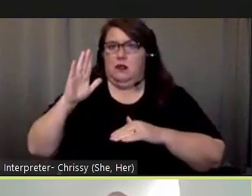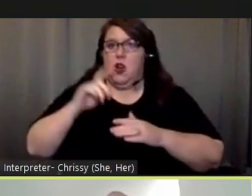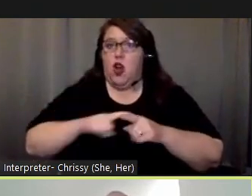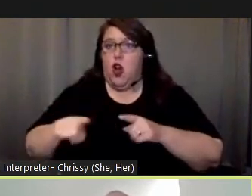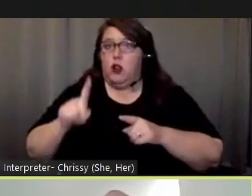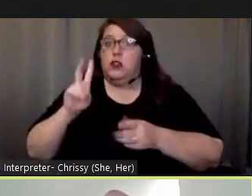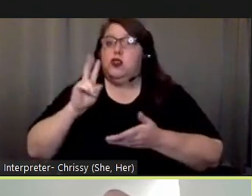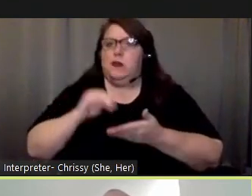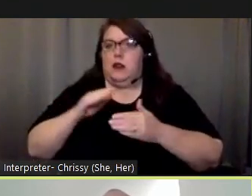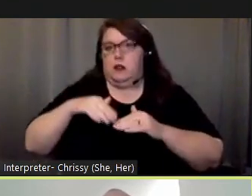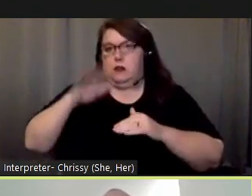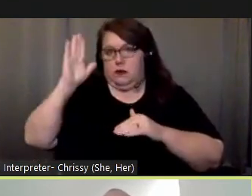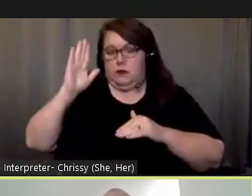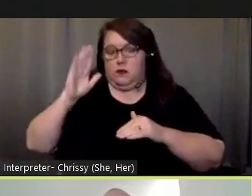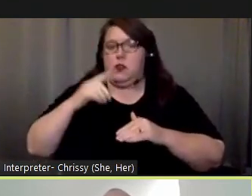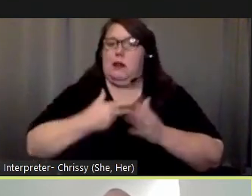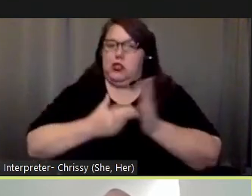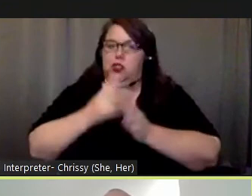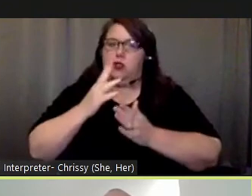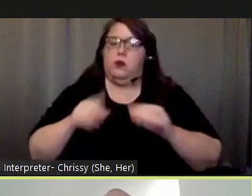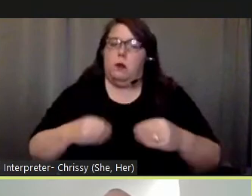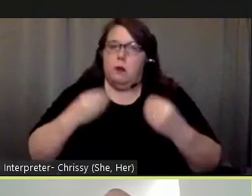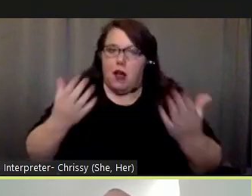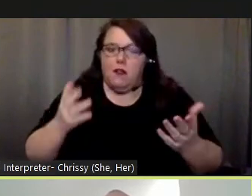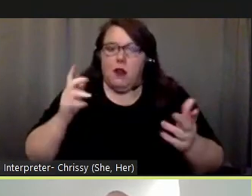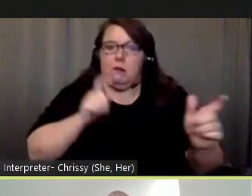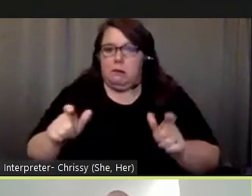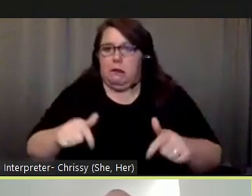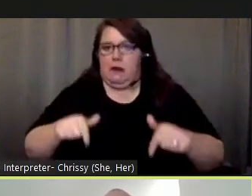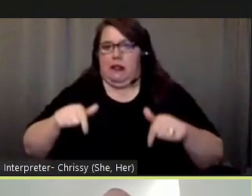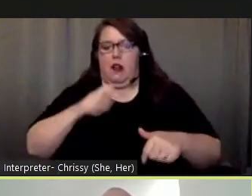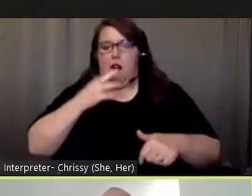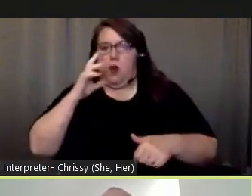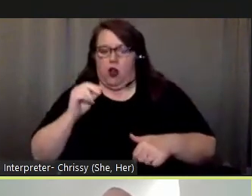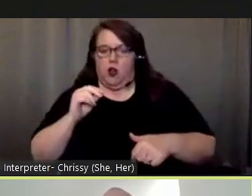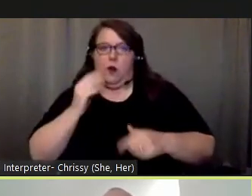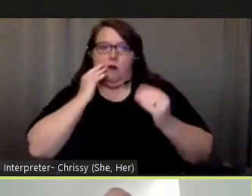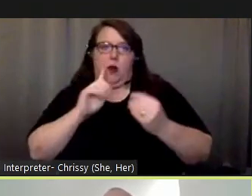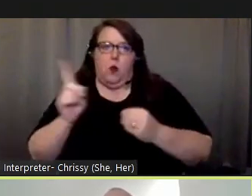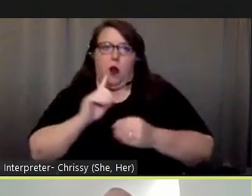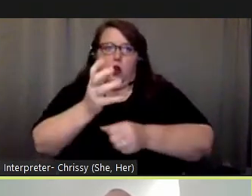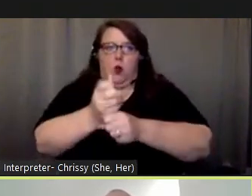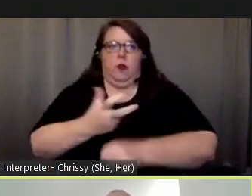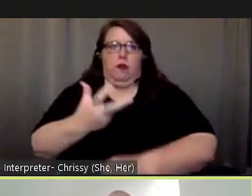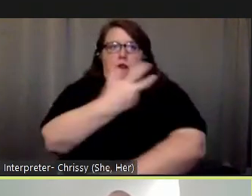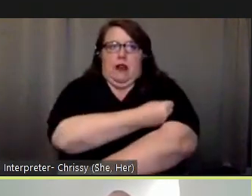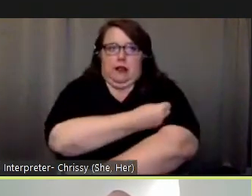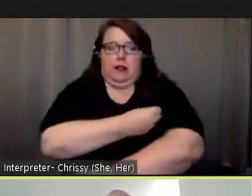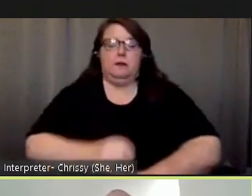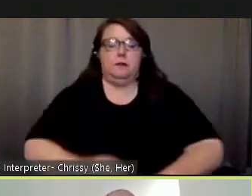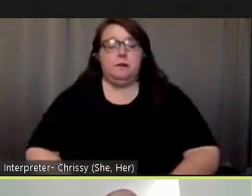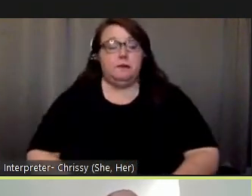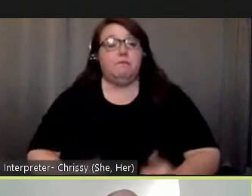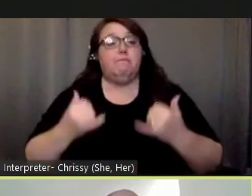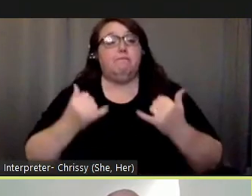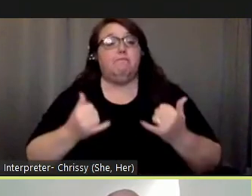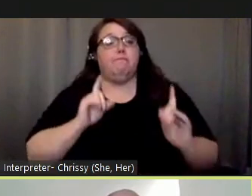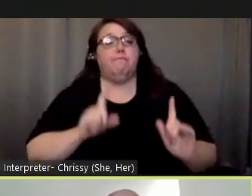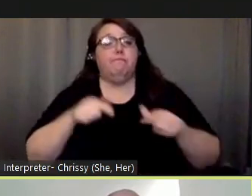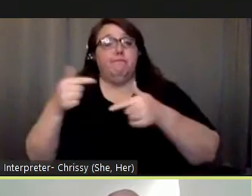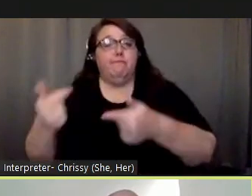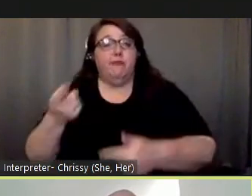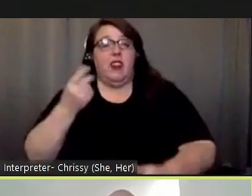that we are doing all that we can to provide Coloradans with information about where to receive this vaccine. So I will now turn it over